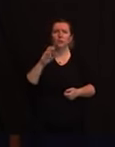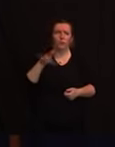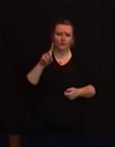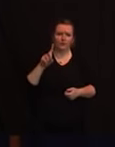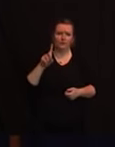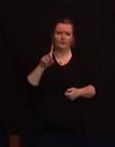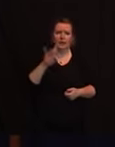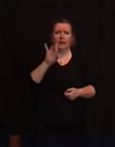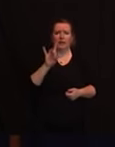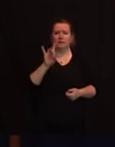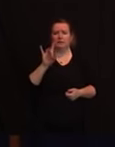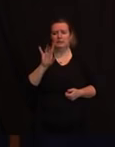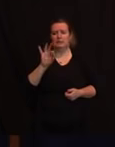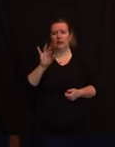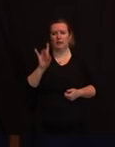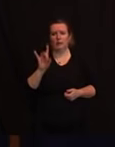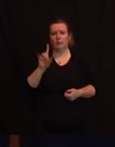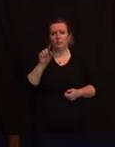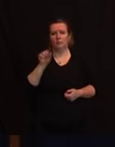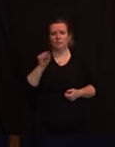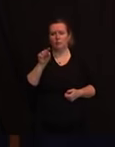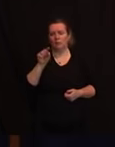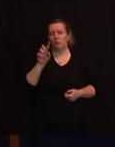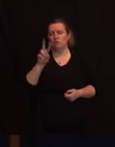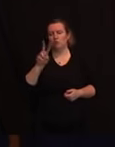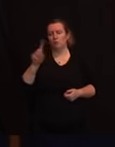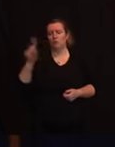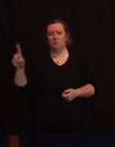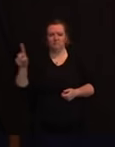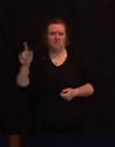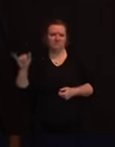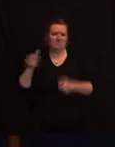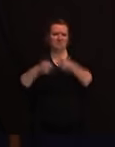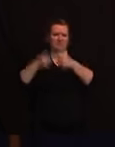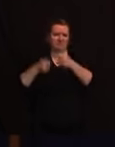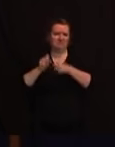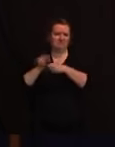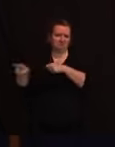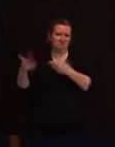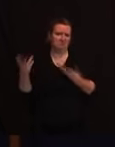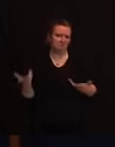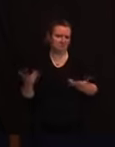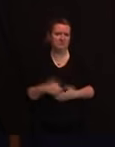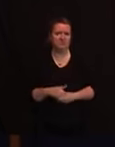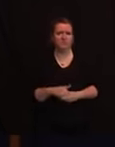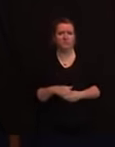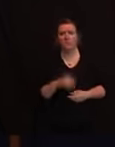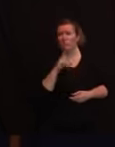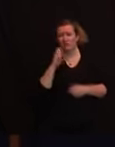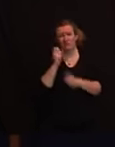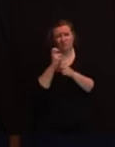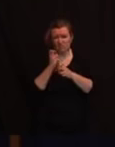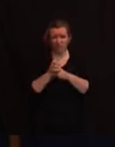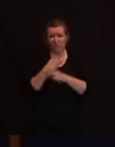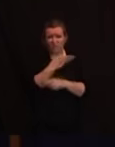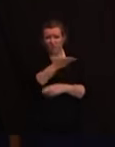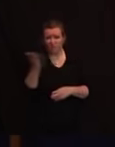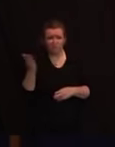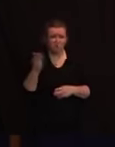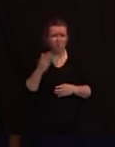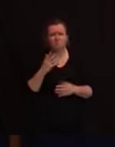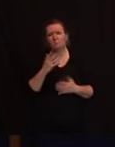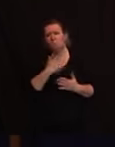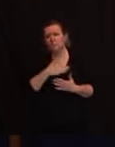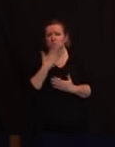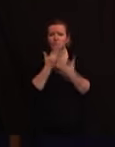898-211. This is a difficult time for all of us, so please be kind to one another, be patient, and take time